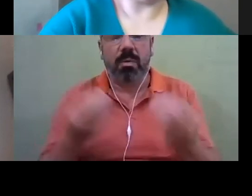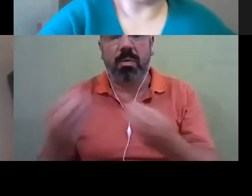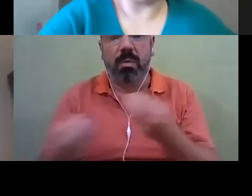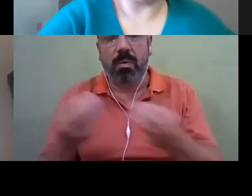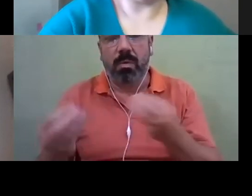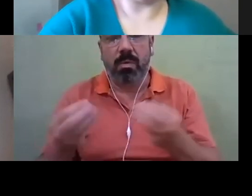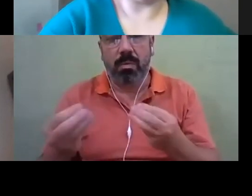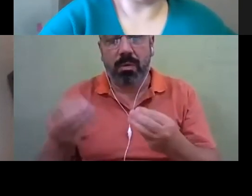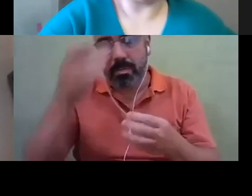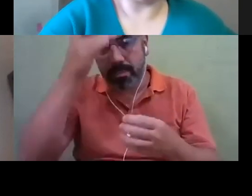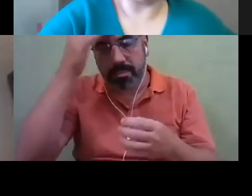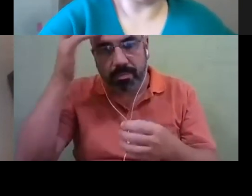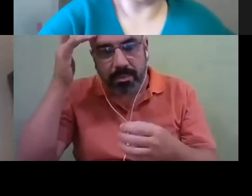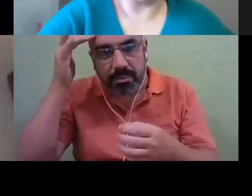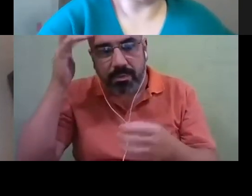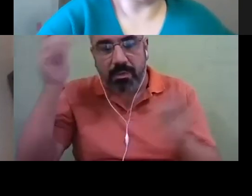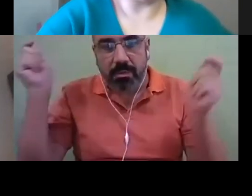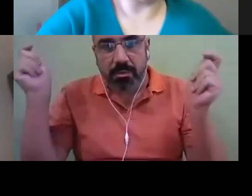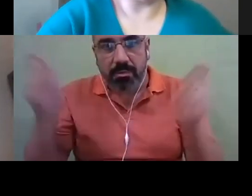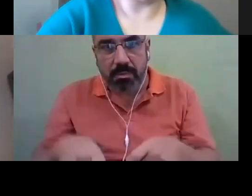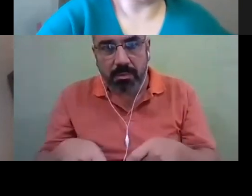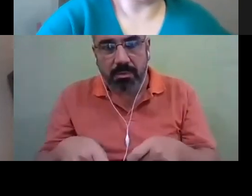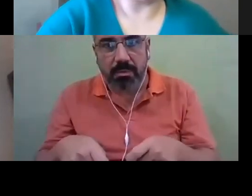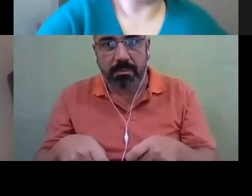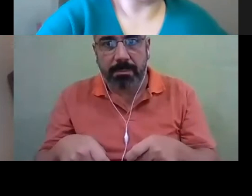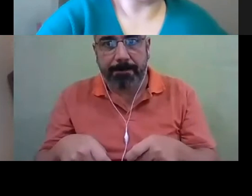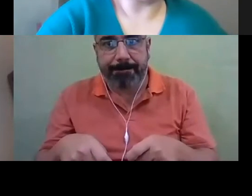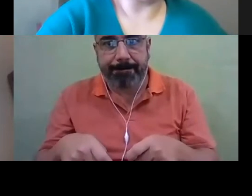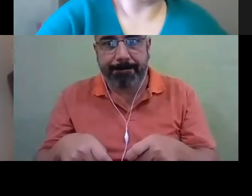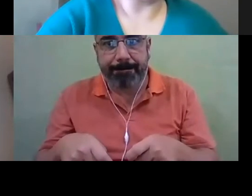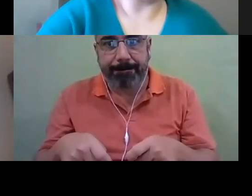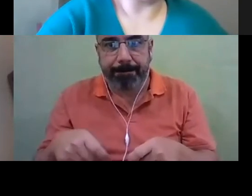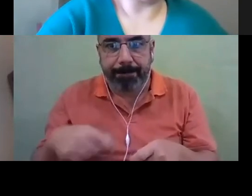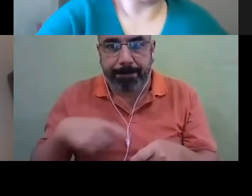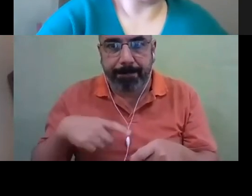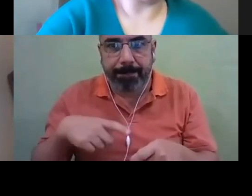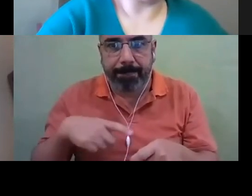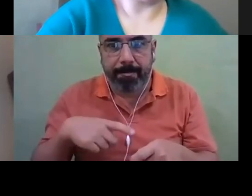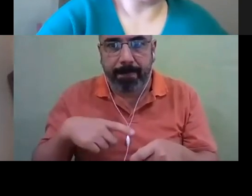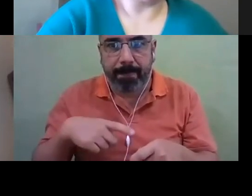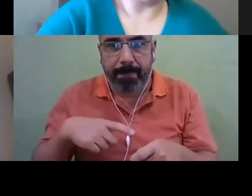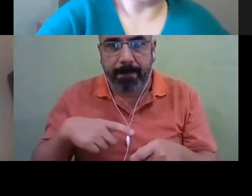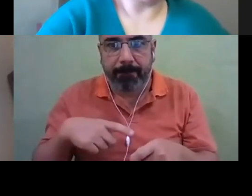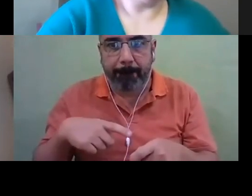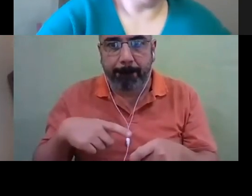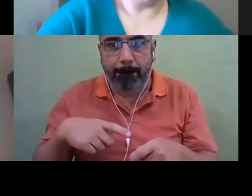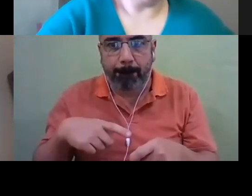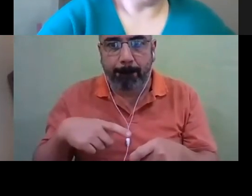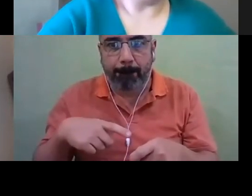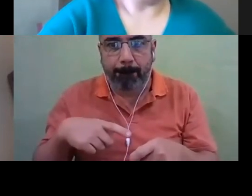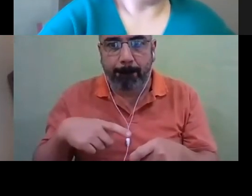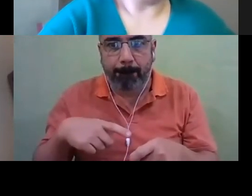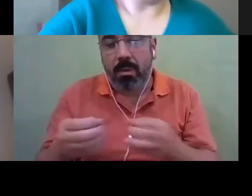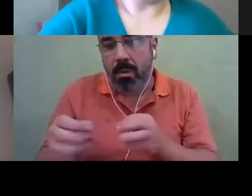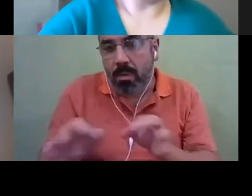that their workers need more training, education, And then it becomes general because, oh, actually, we need more